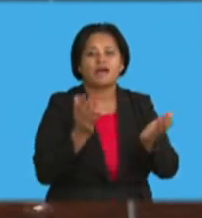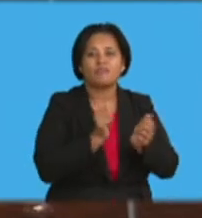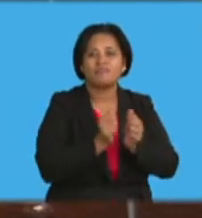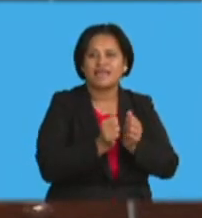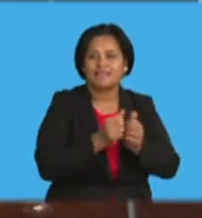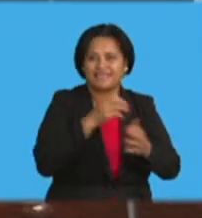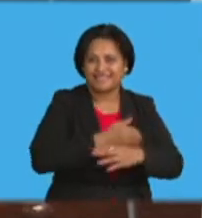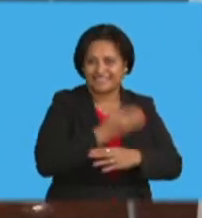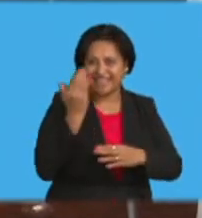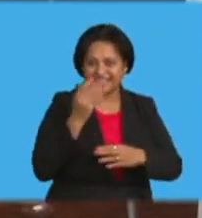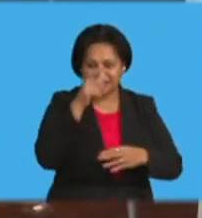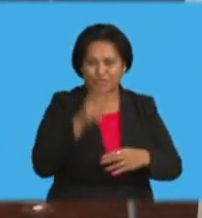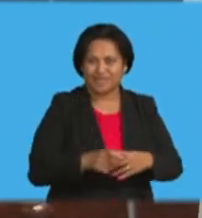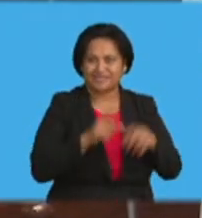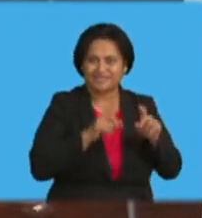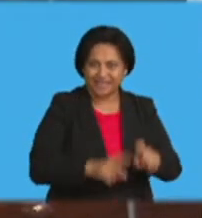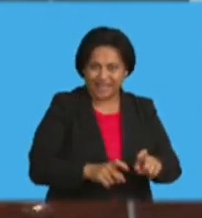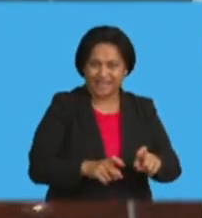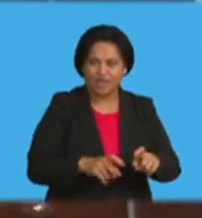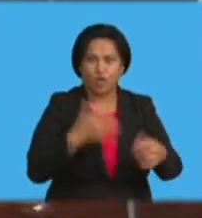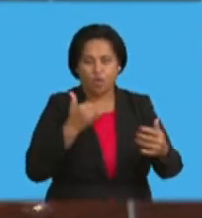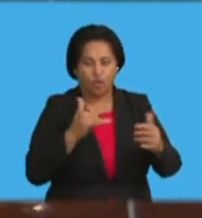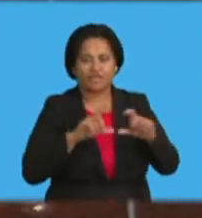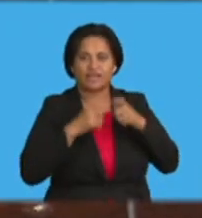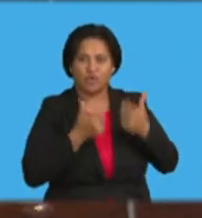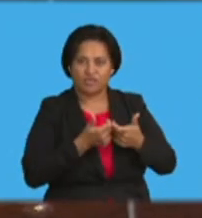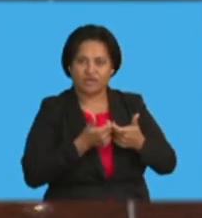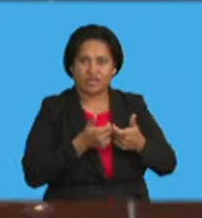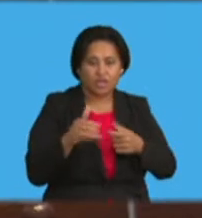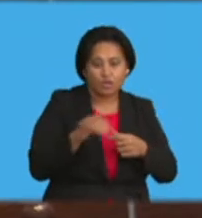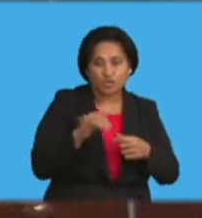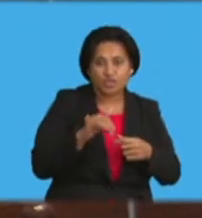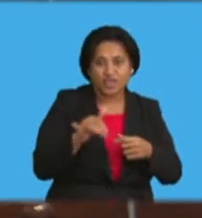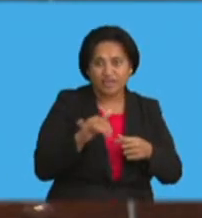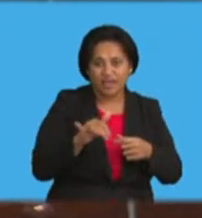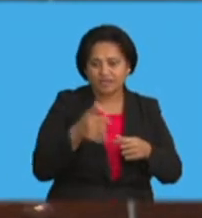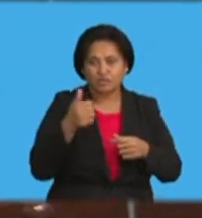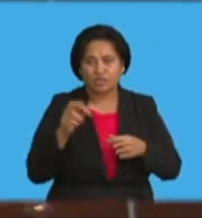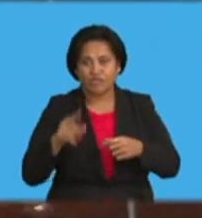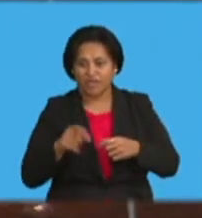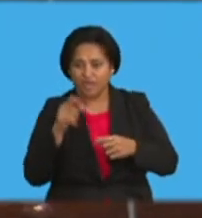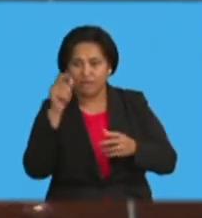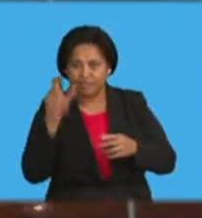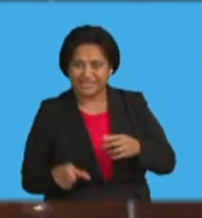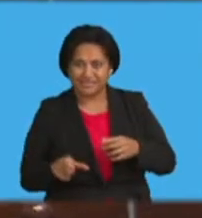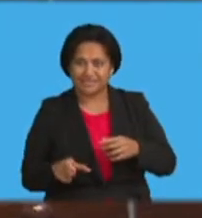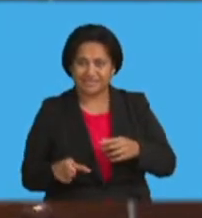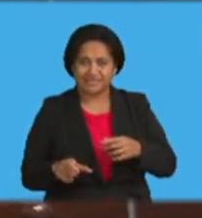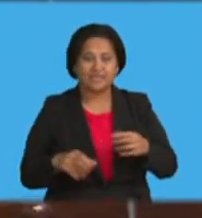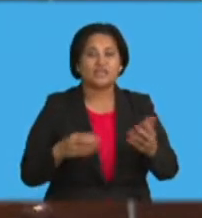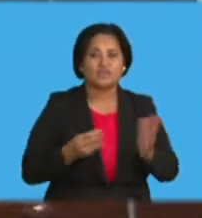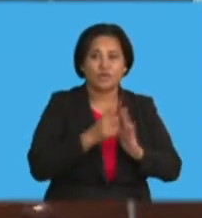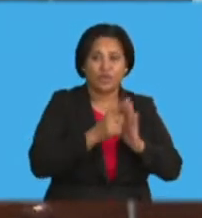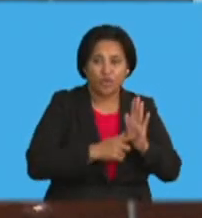or when the contract of employment becomes effective, whichever is favourable to the taxpayer. The law of taxation requires a person to be in